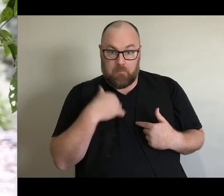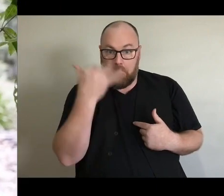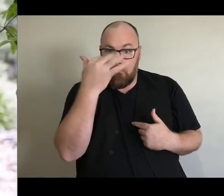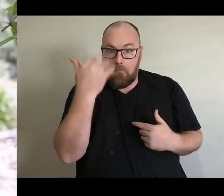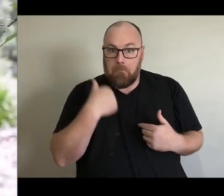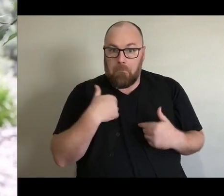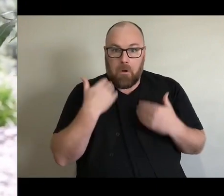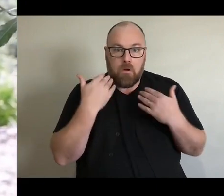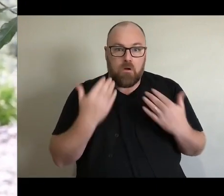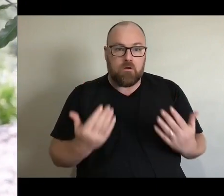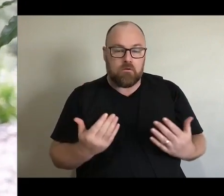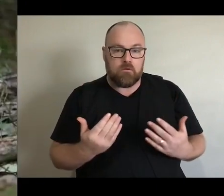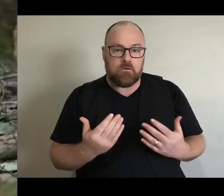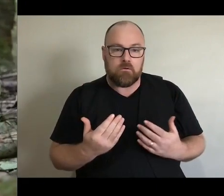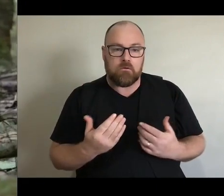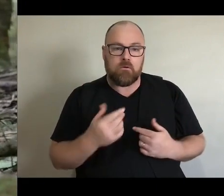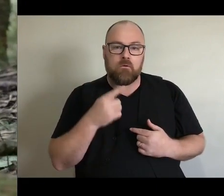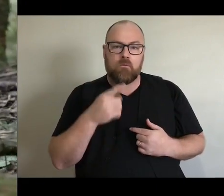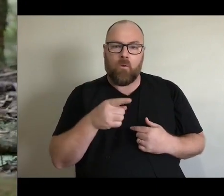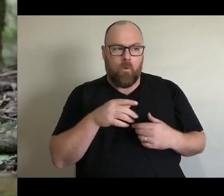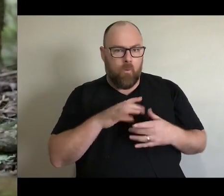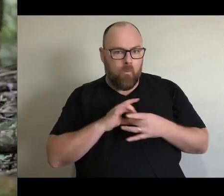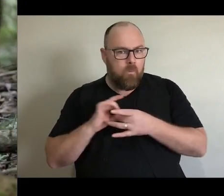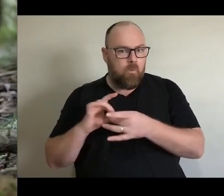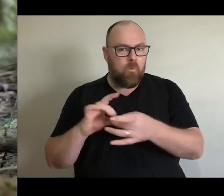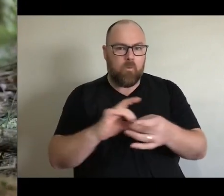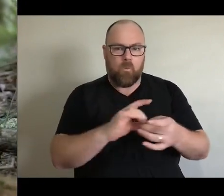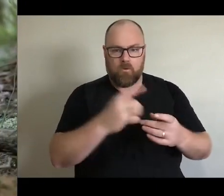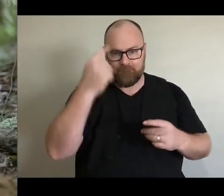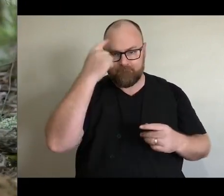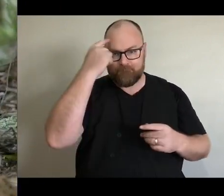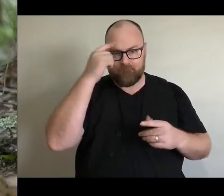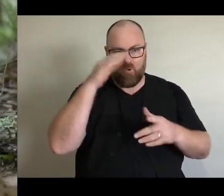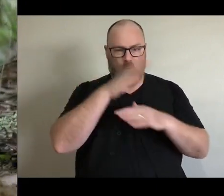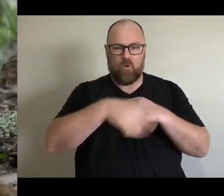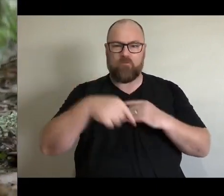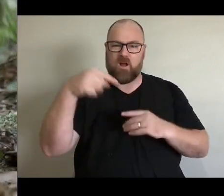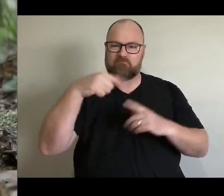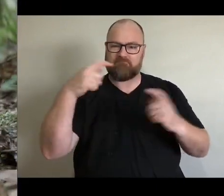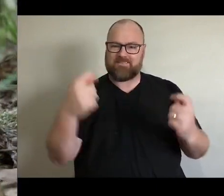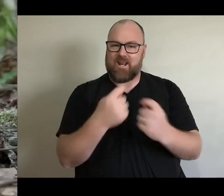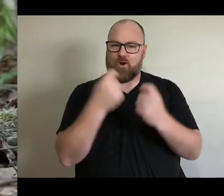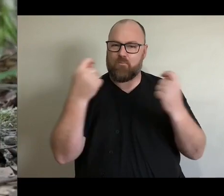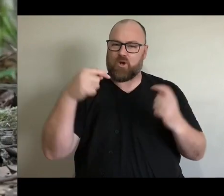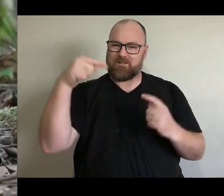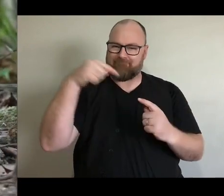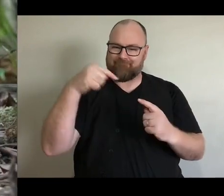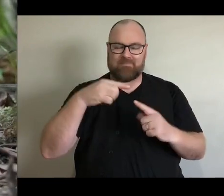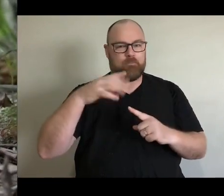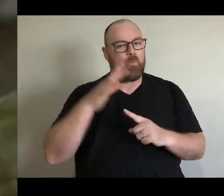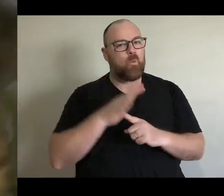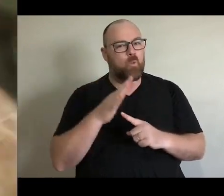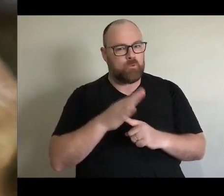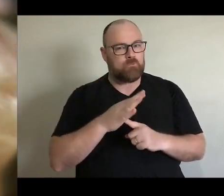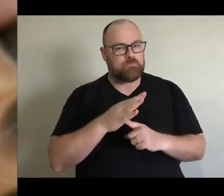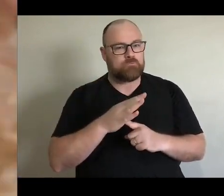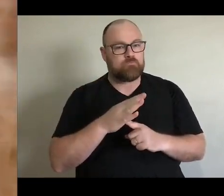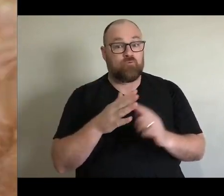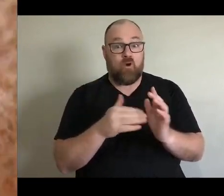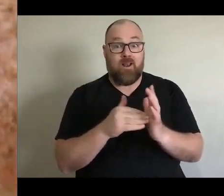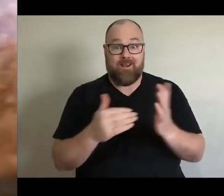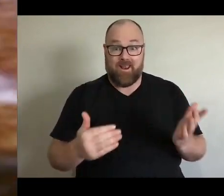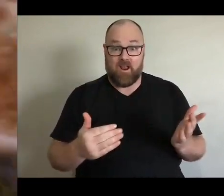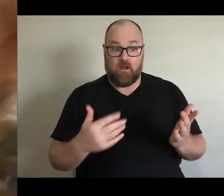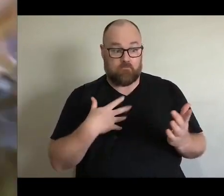I think the collective conscious around what ceremony is so important right now, not just with